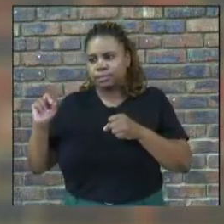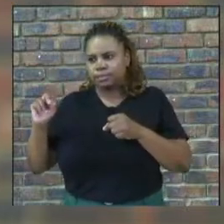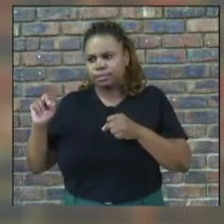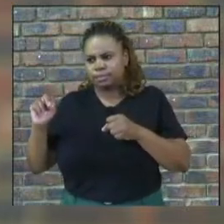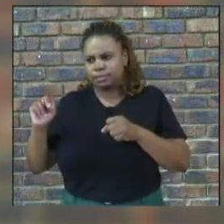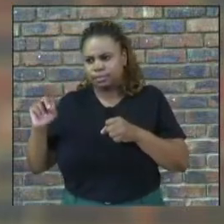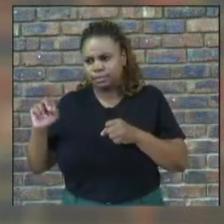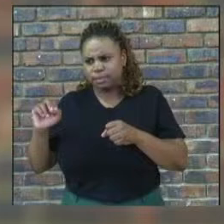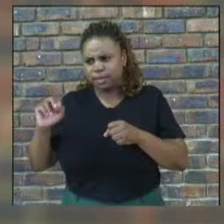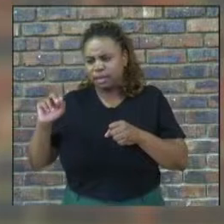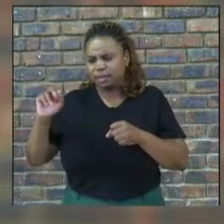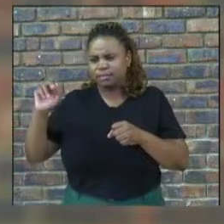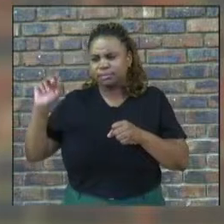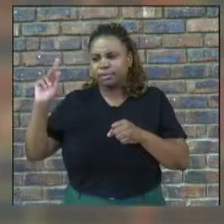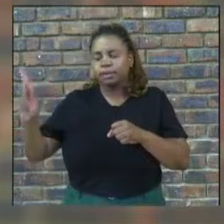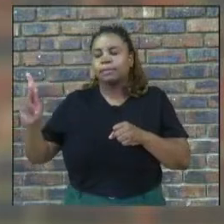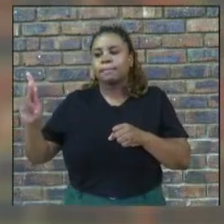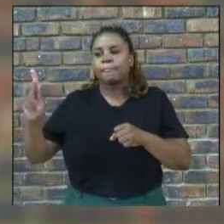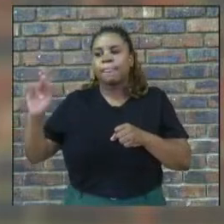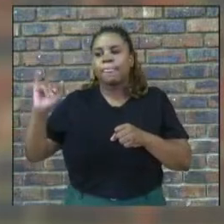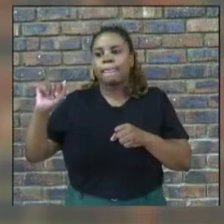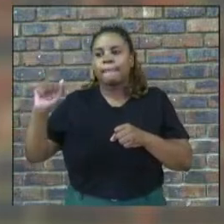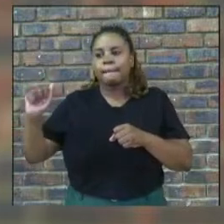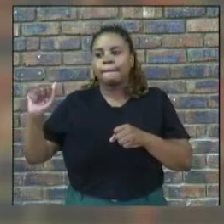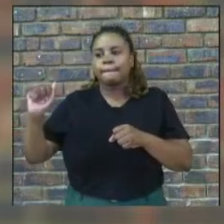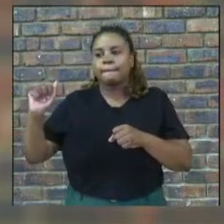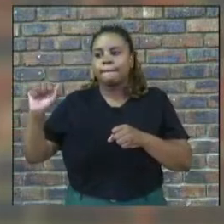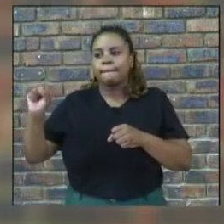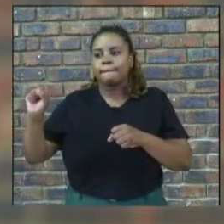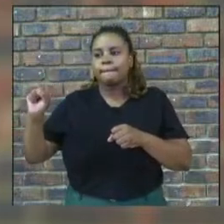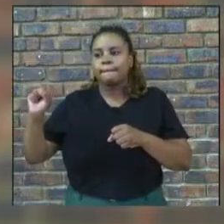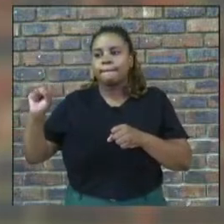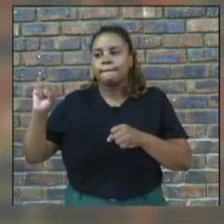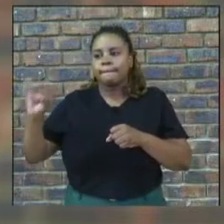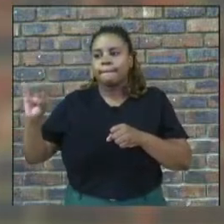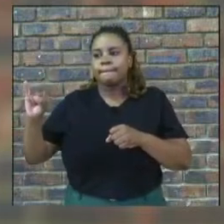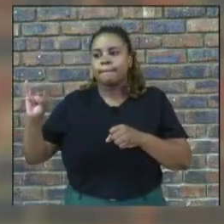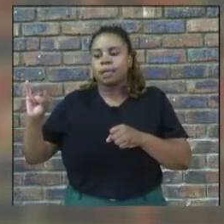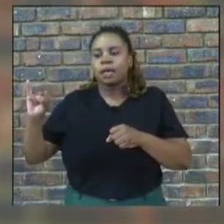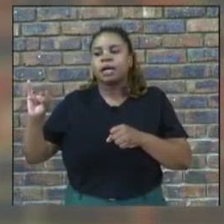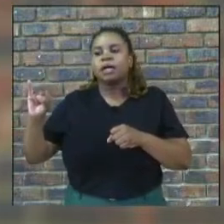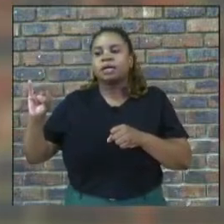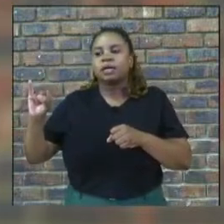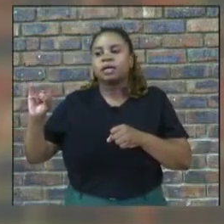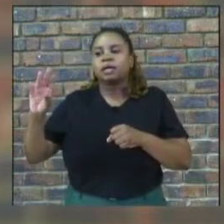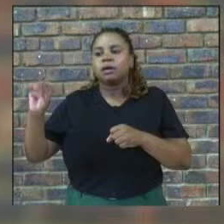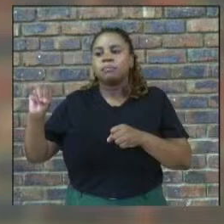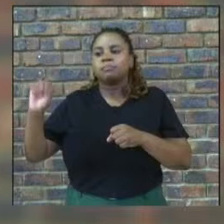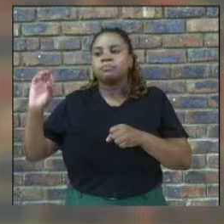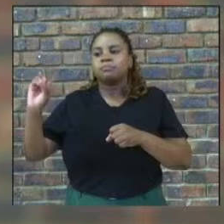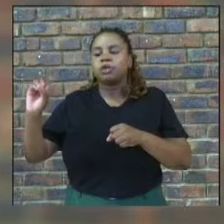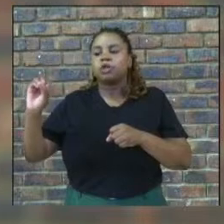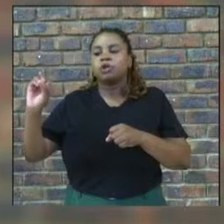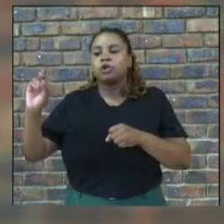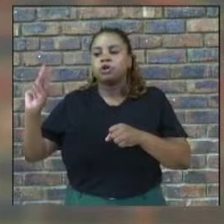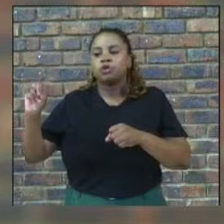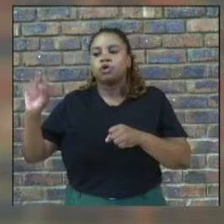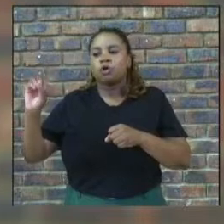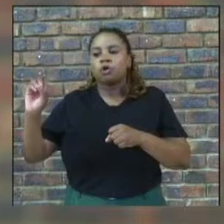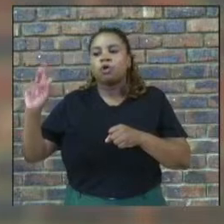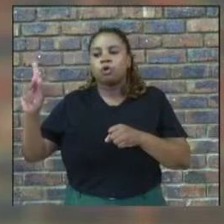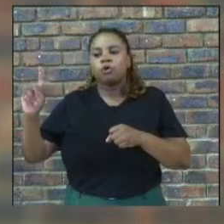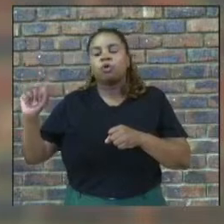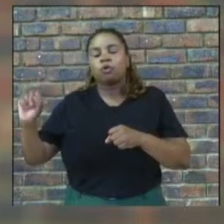actually apply for funding. Kasim Noto. Kasim Noto. It will take you